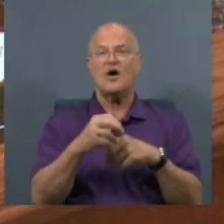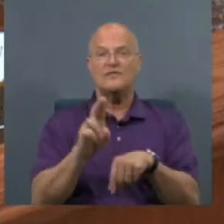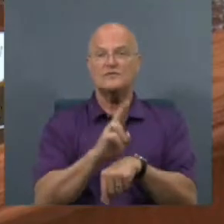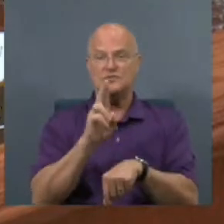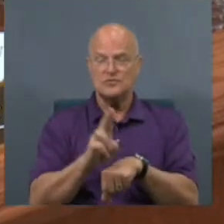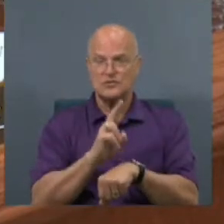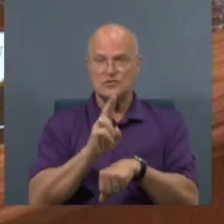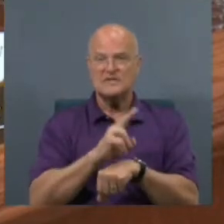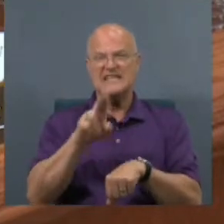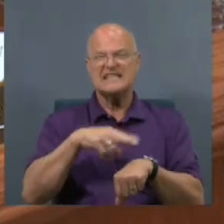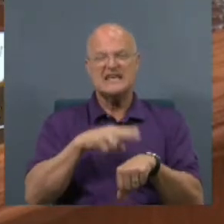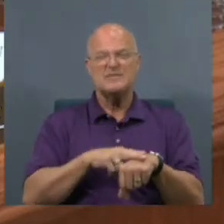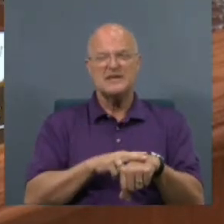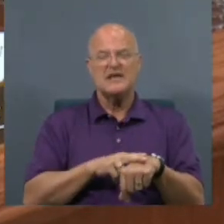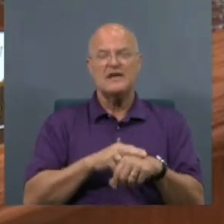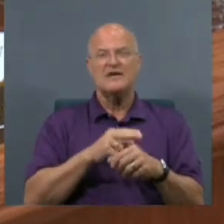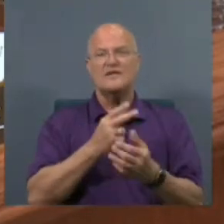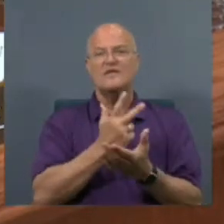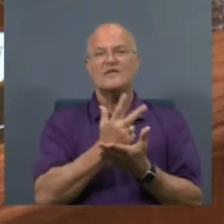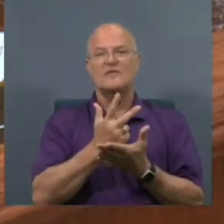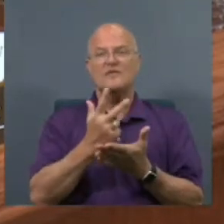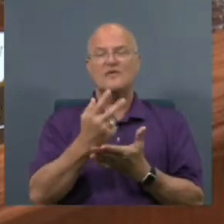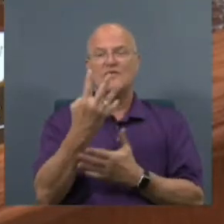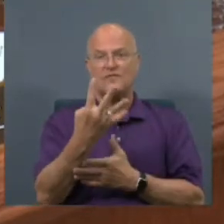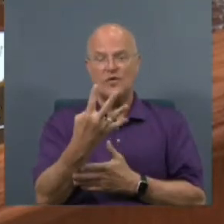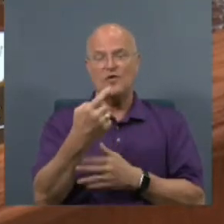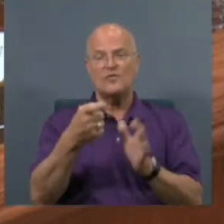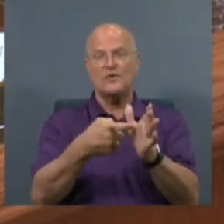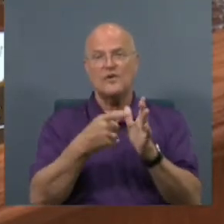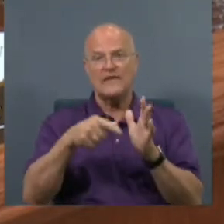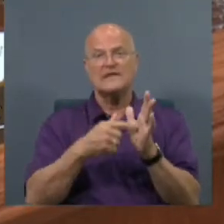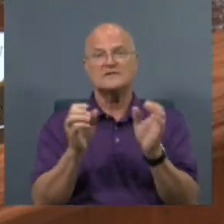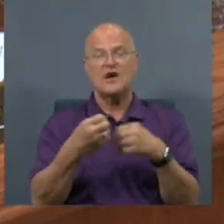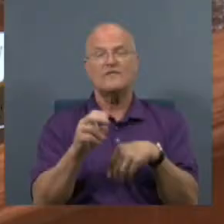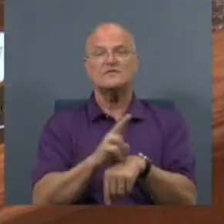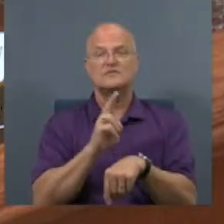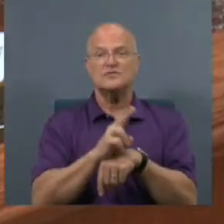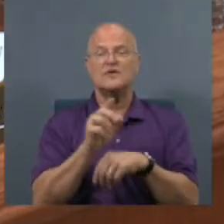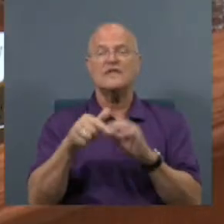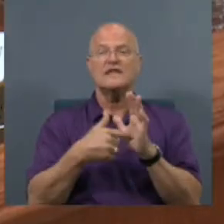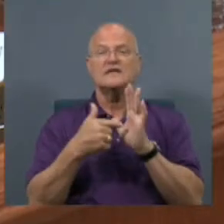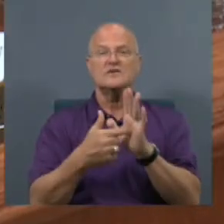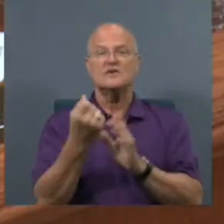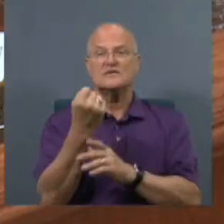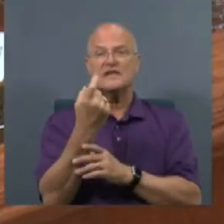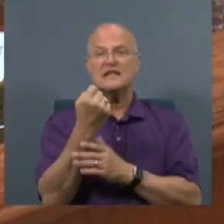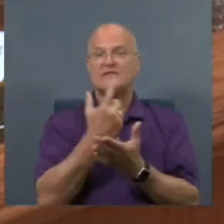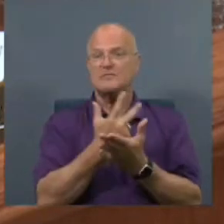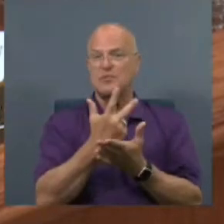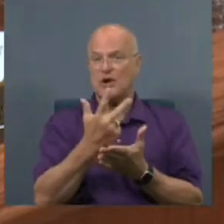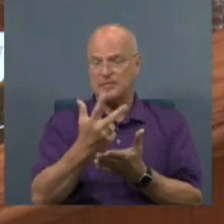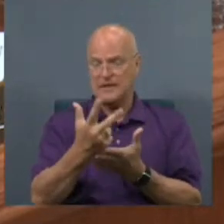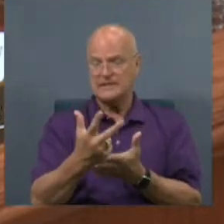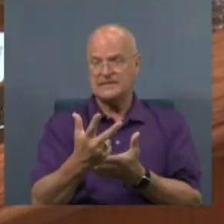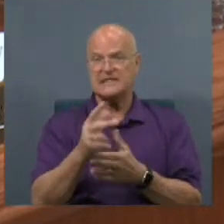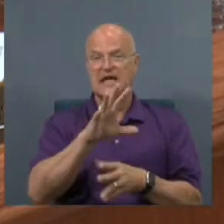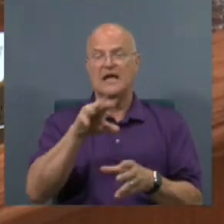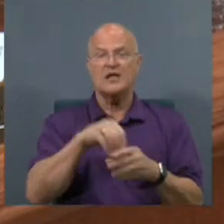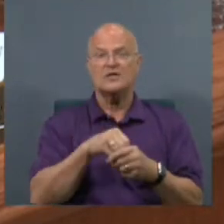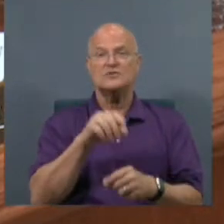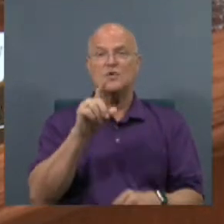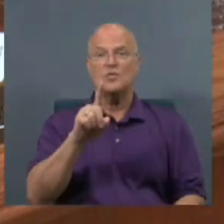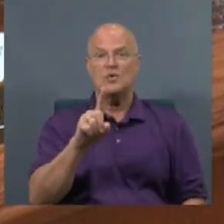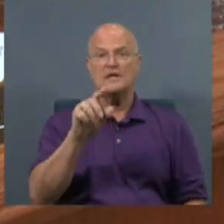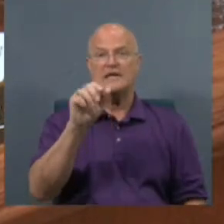use. Typically, 4 parking spaces would be required for this office use. The site plan shows 11 parking spaces. That includes